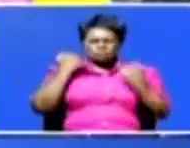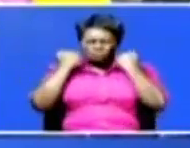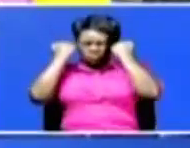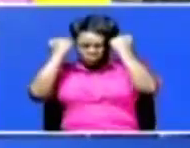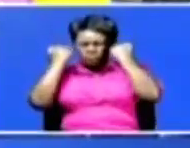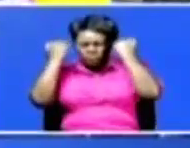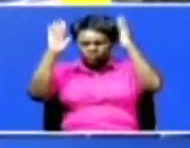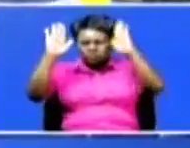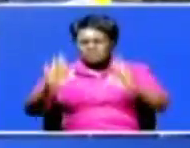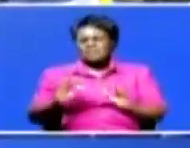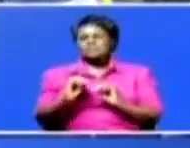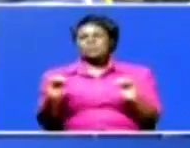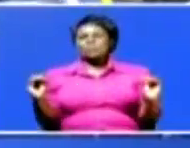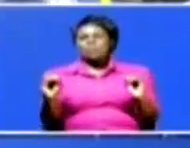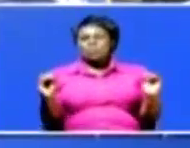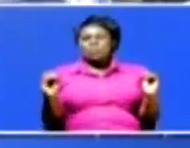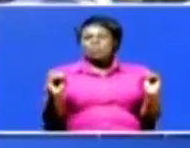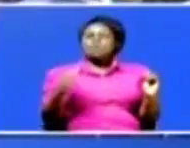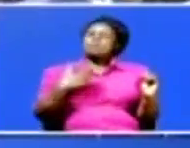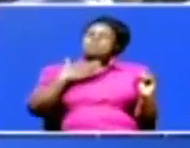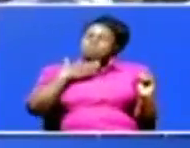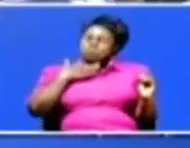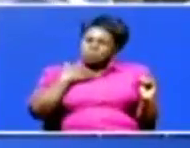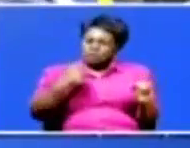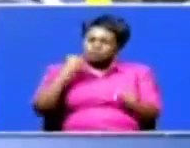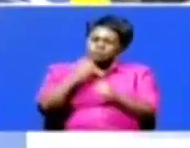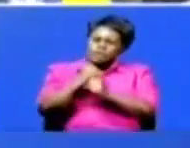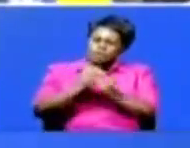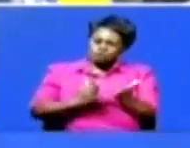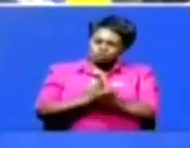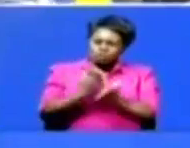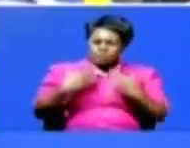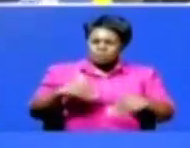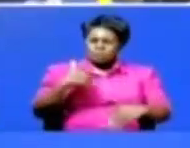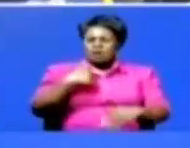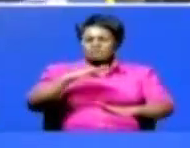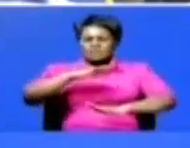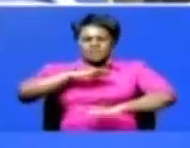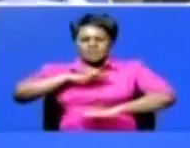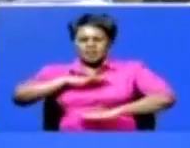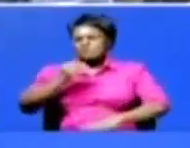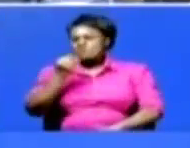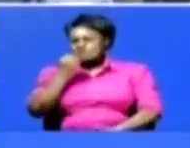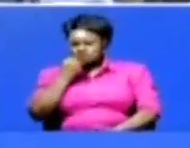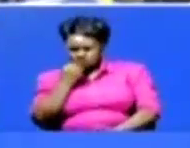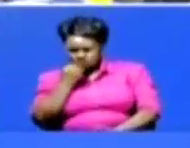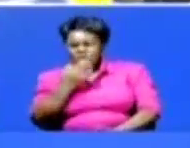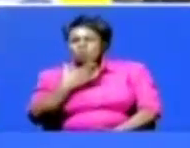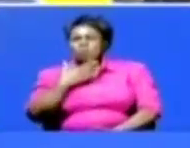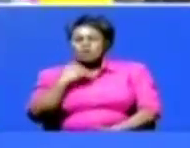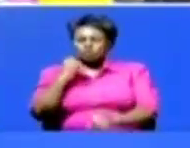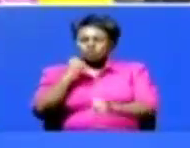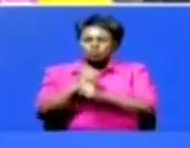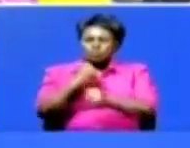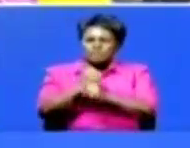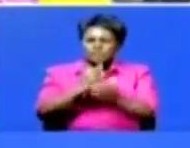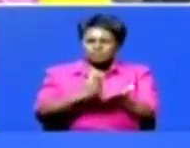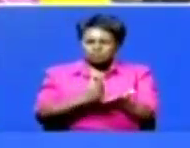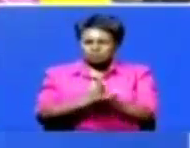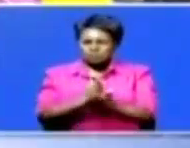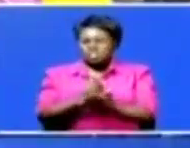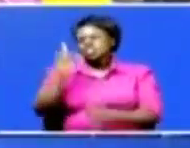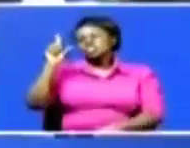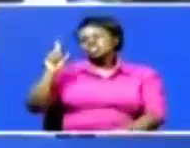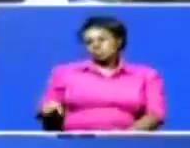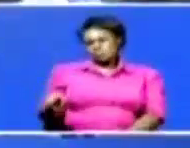is unnecessary. Tunataka kuhakikisha wananchi wetu wako na chakula ya kutosha. Tunataka kuhakikisha na kwa bei